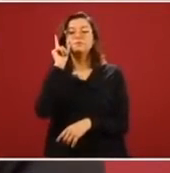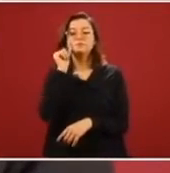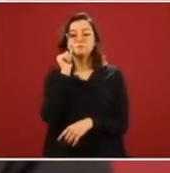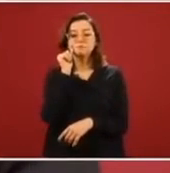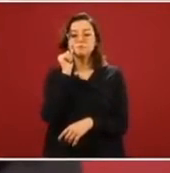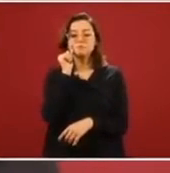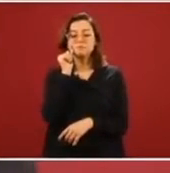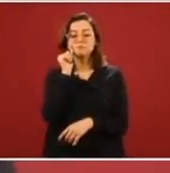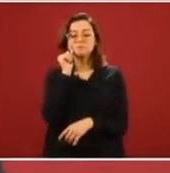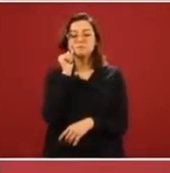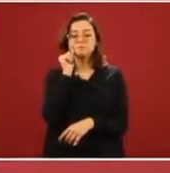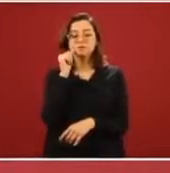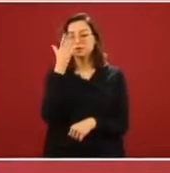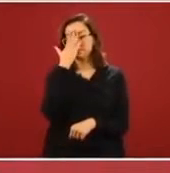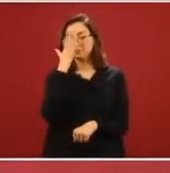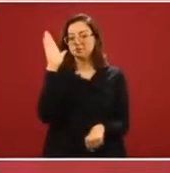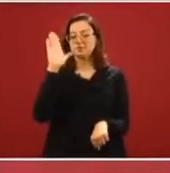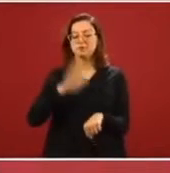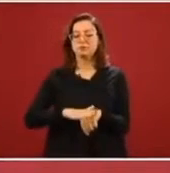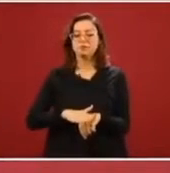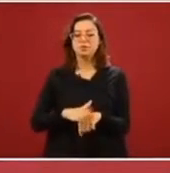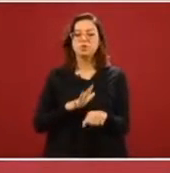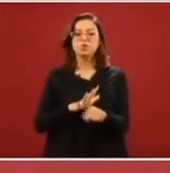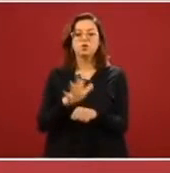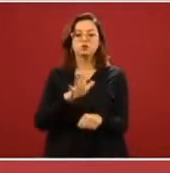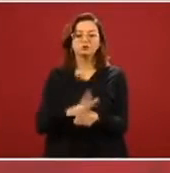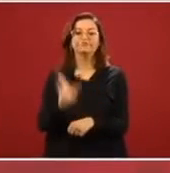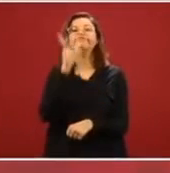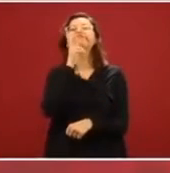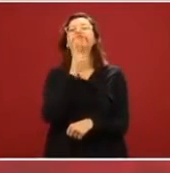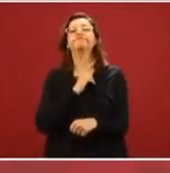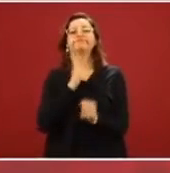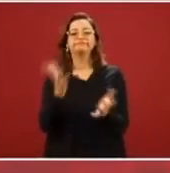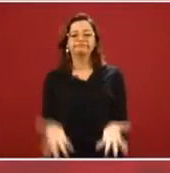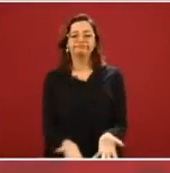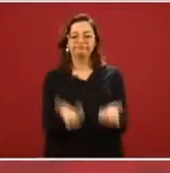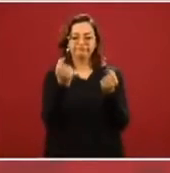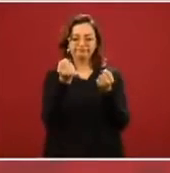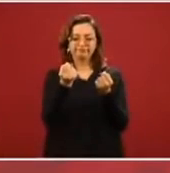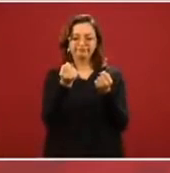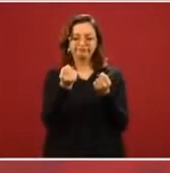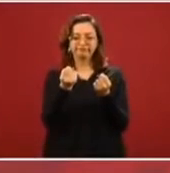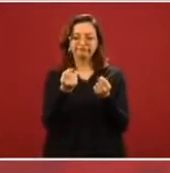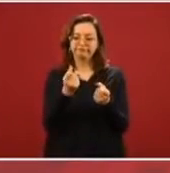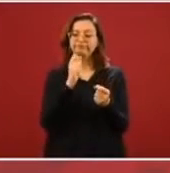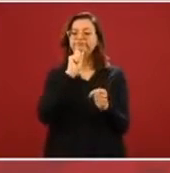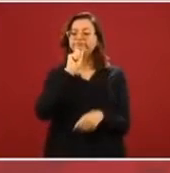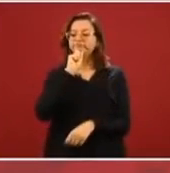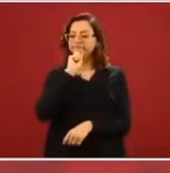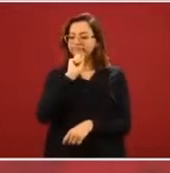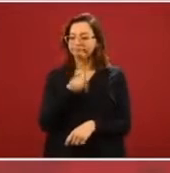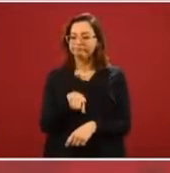la conmemoración de la expropiación petrolera. it is the commemoration of the